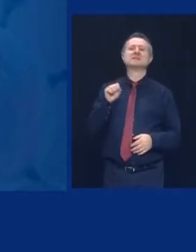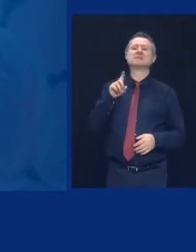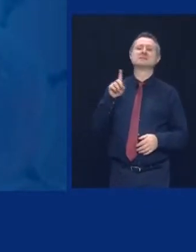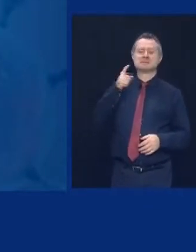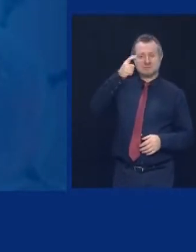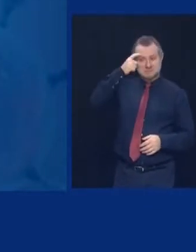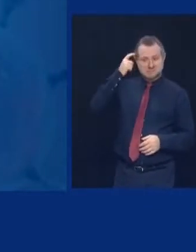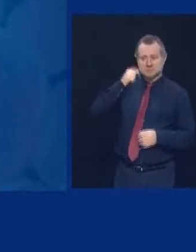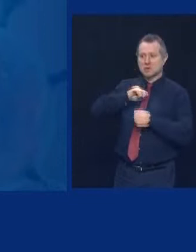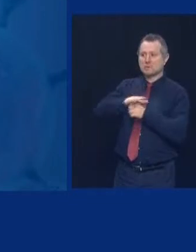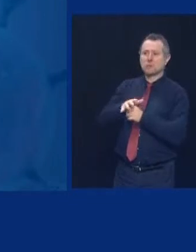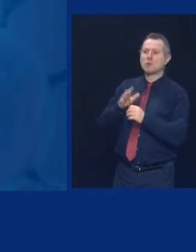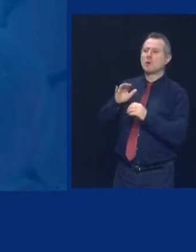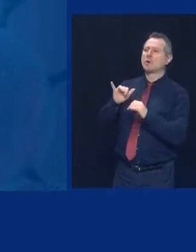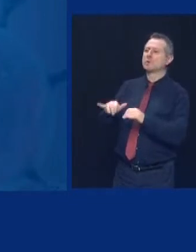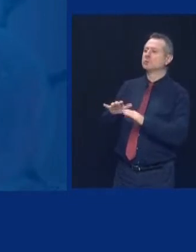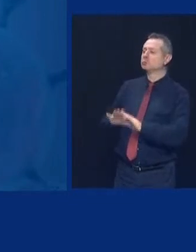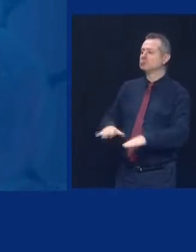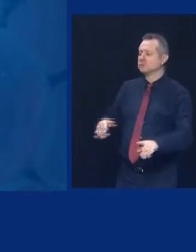on seniors,